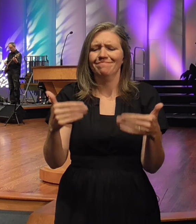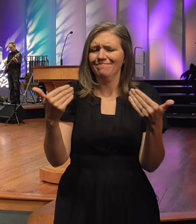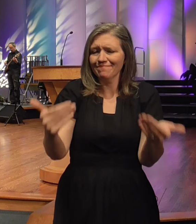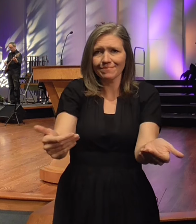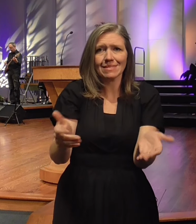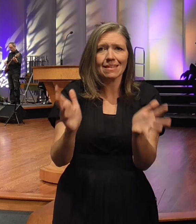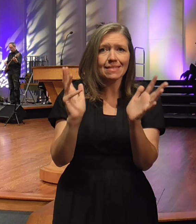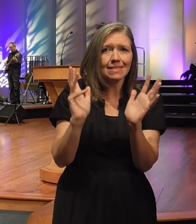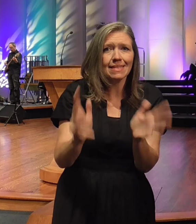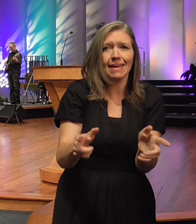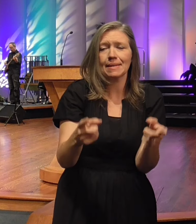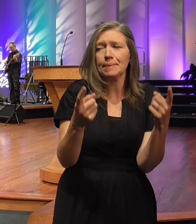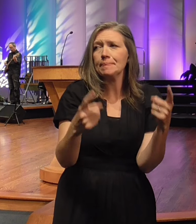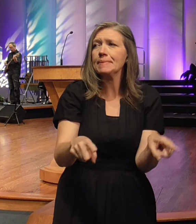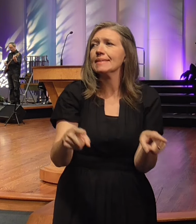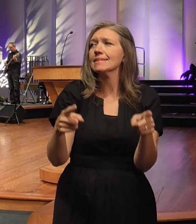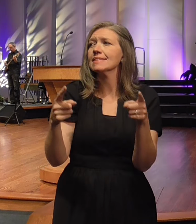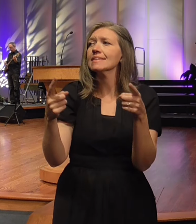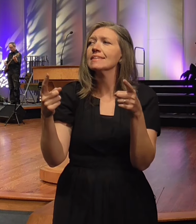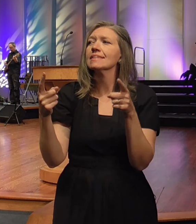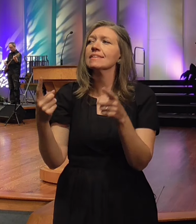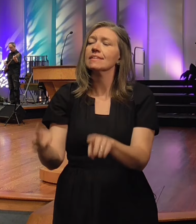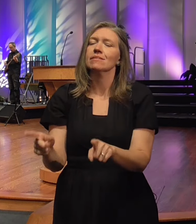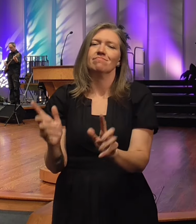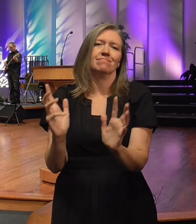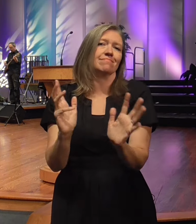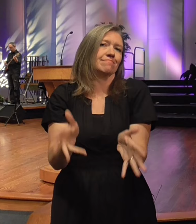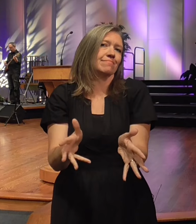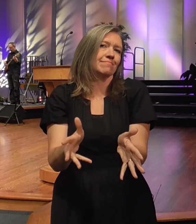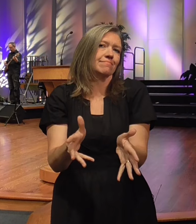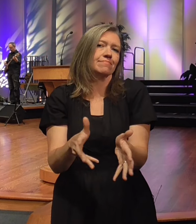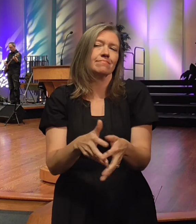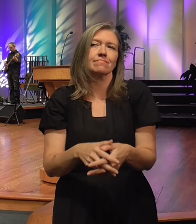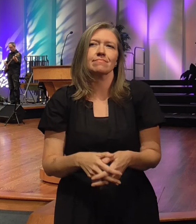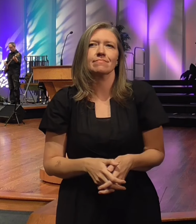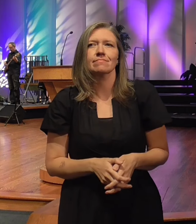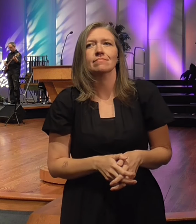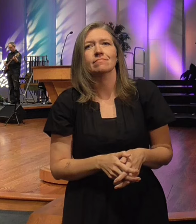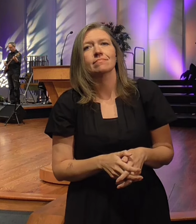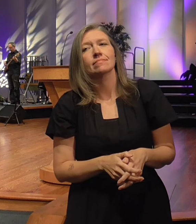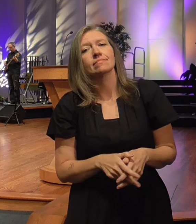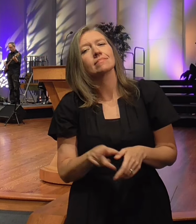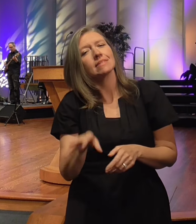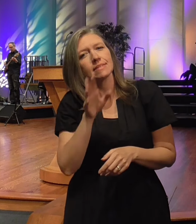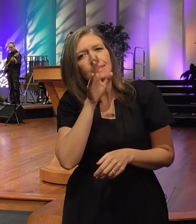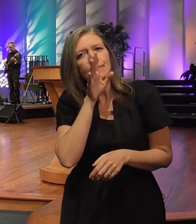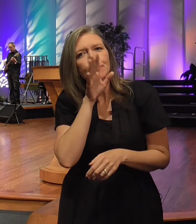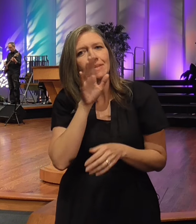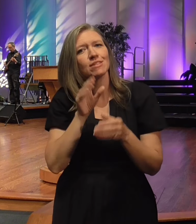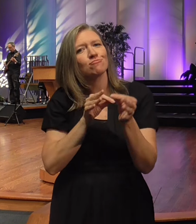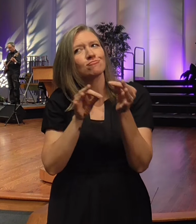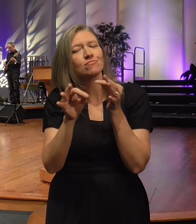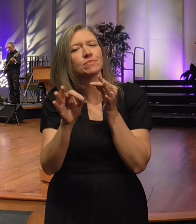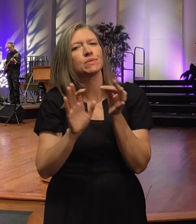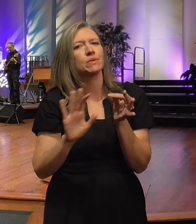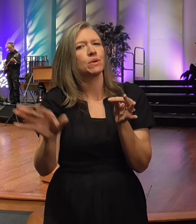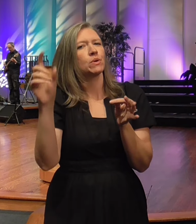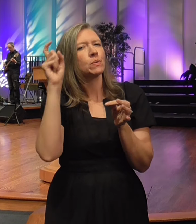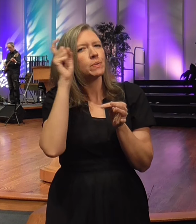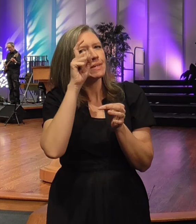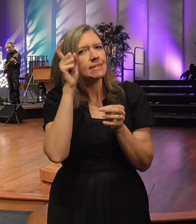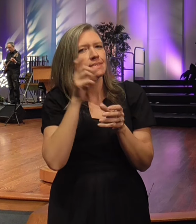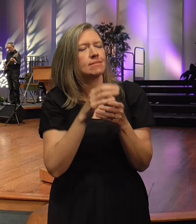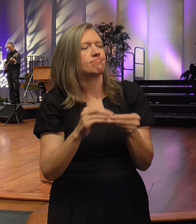wisdom, let it be. Let it be, let it be, let it